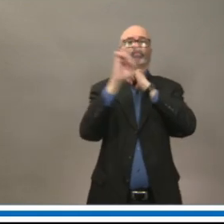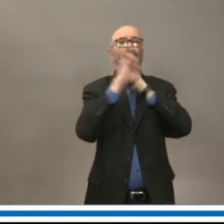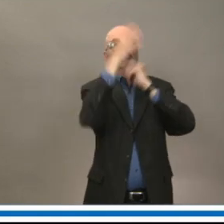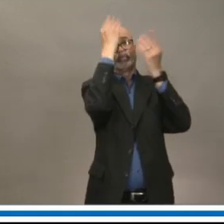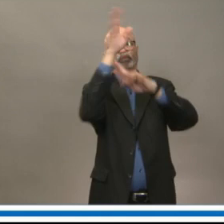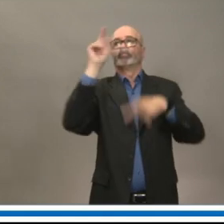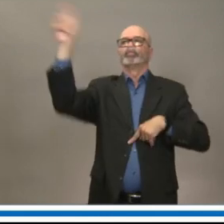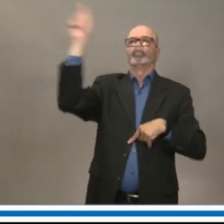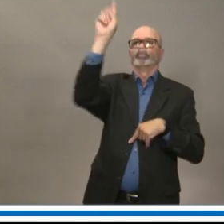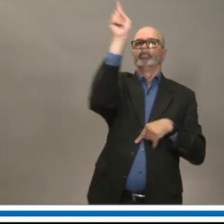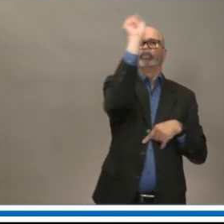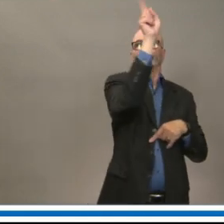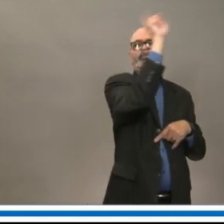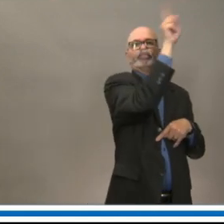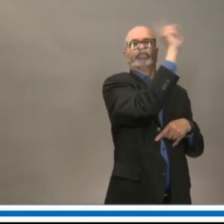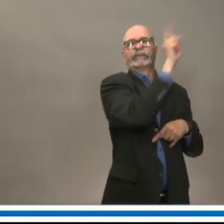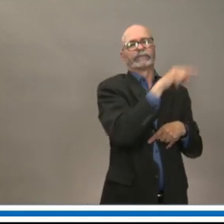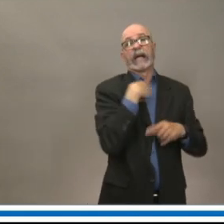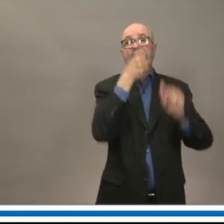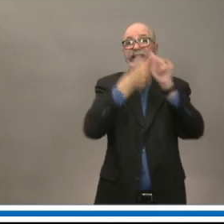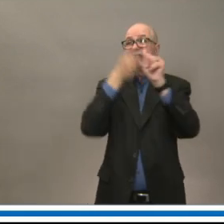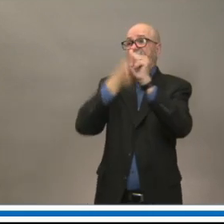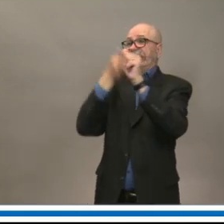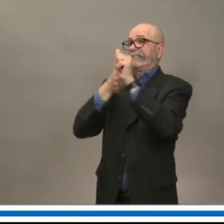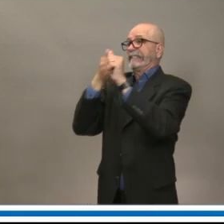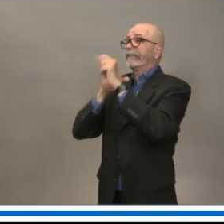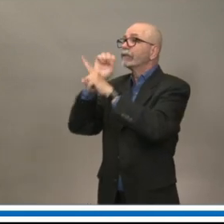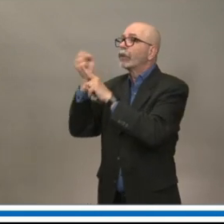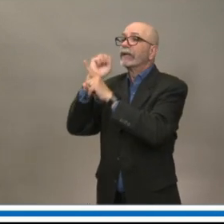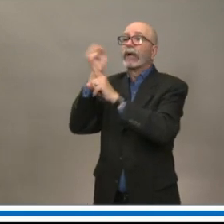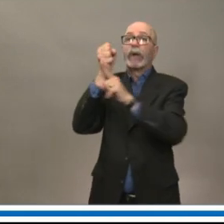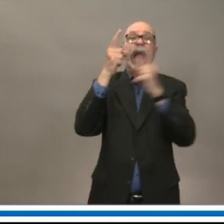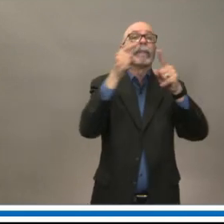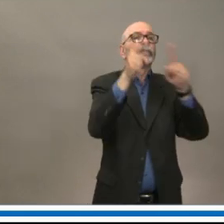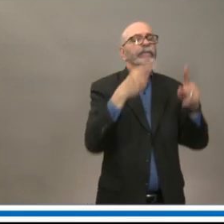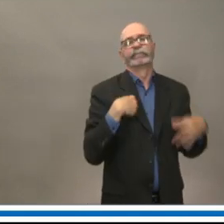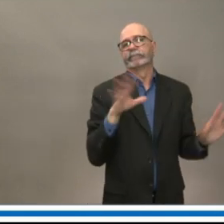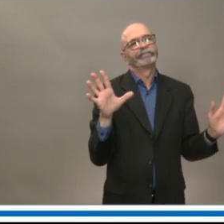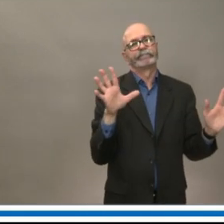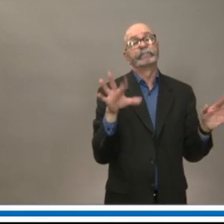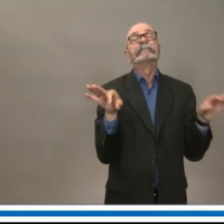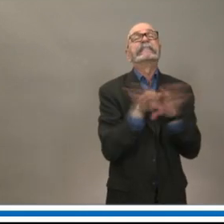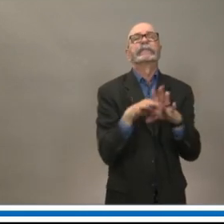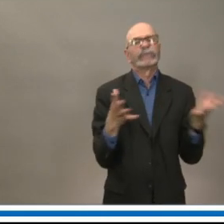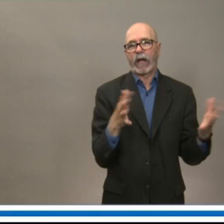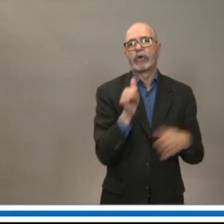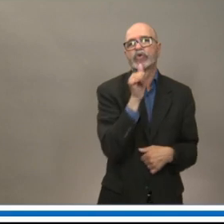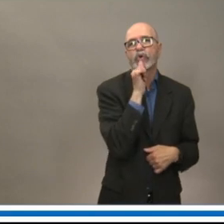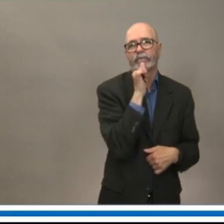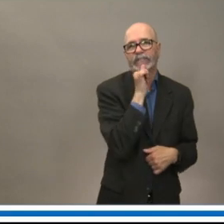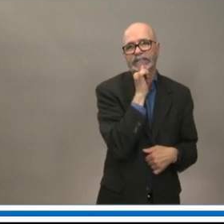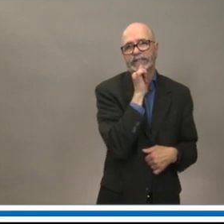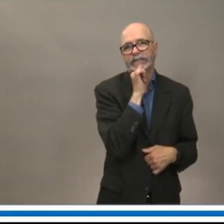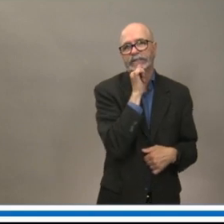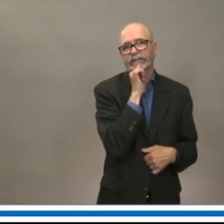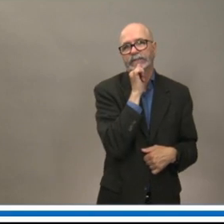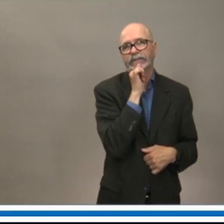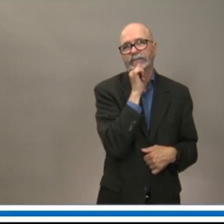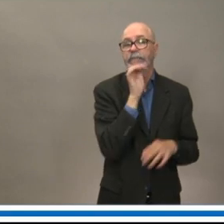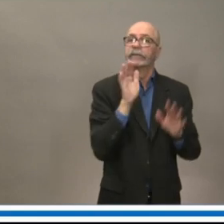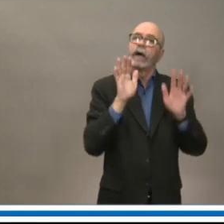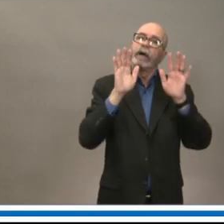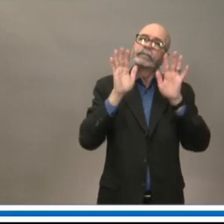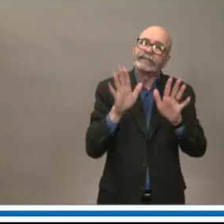for respecting privacy of individuals. There's legislation around health information, but also we need to work with long-term